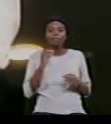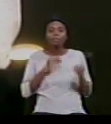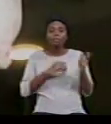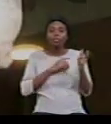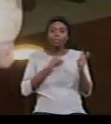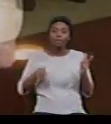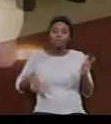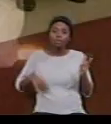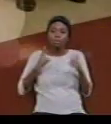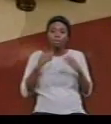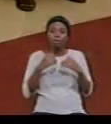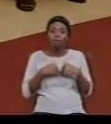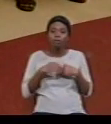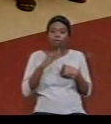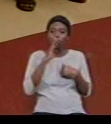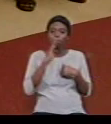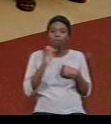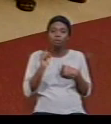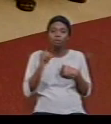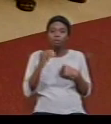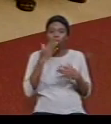life.